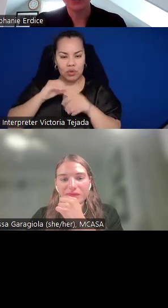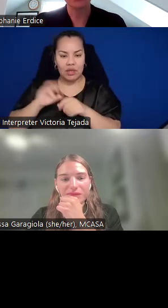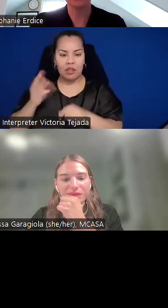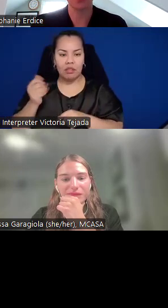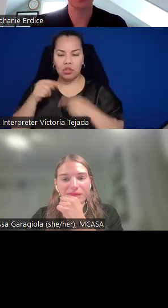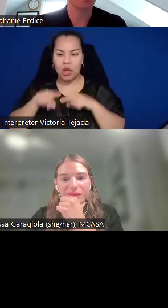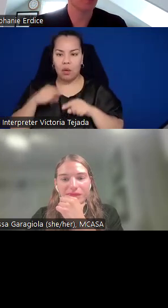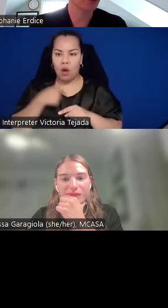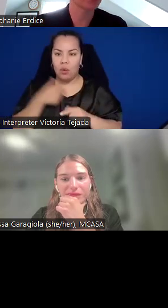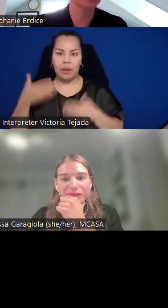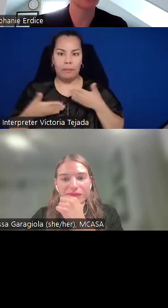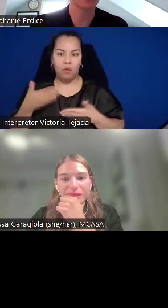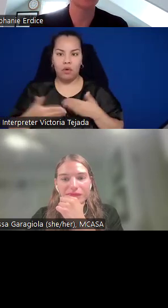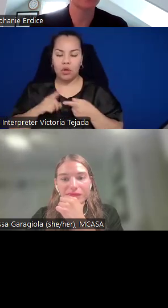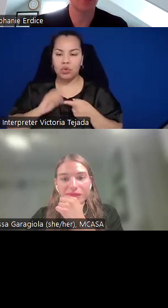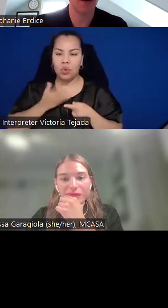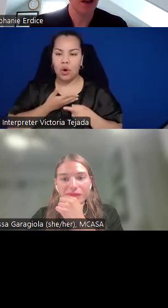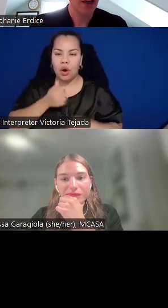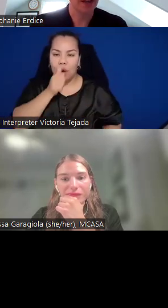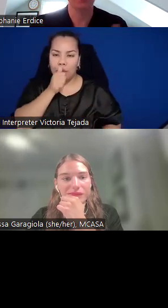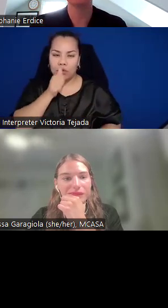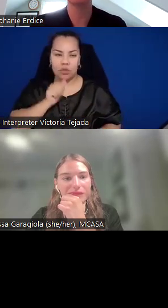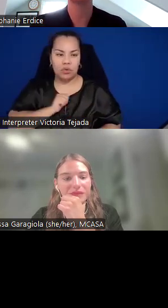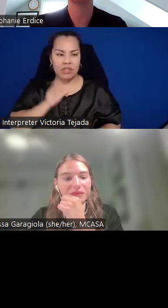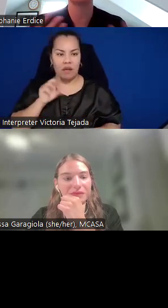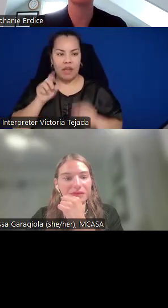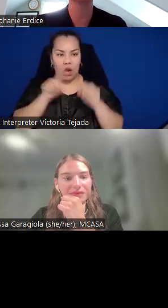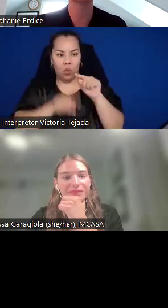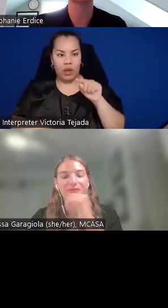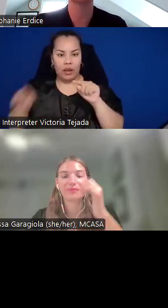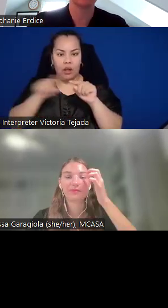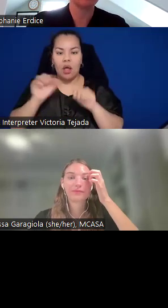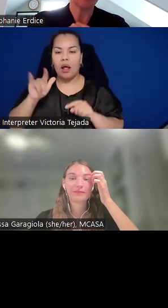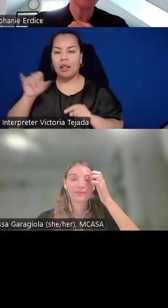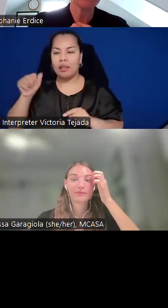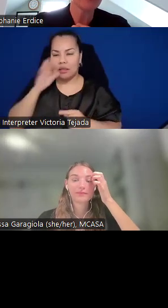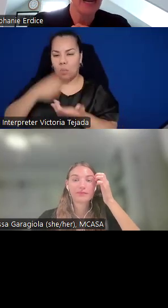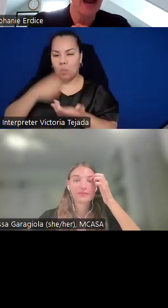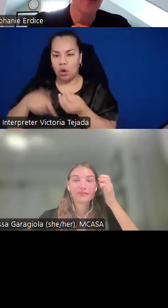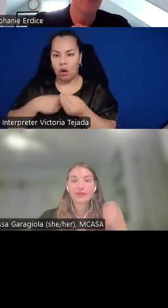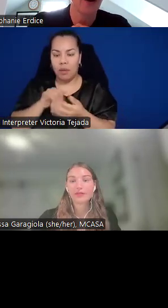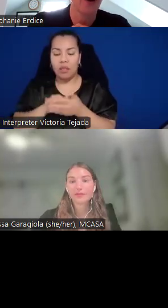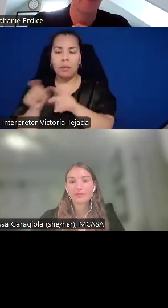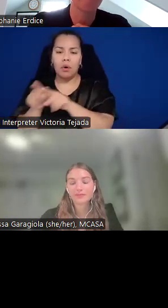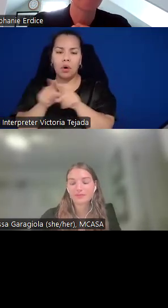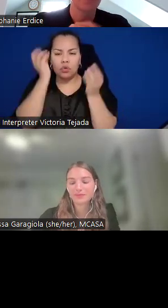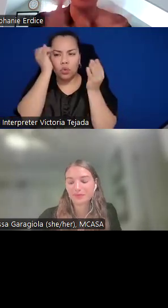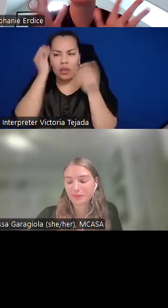on to our personal self-care wheel that Alyssa's going to talk about. Also think about